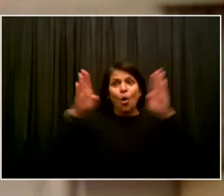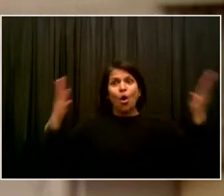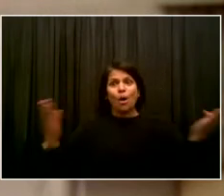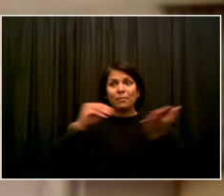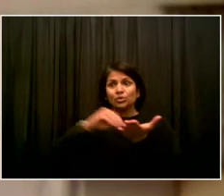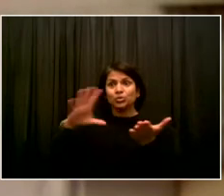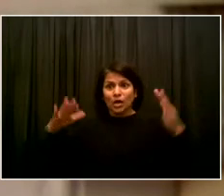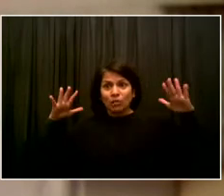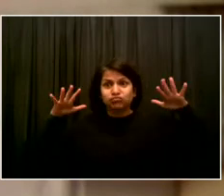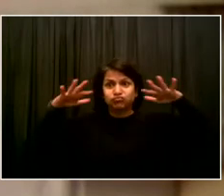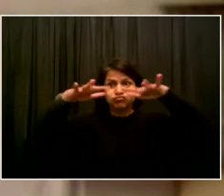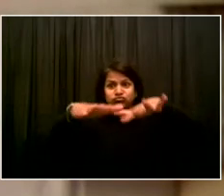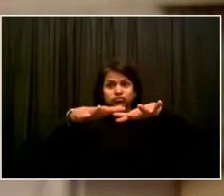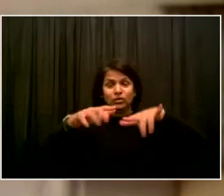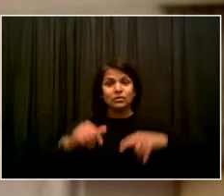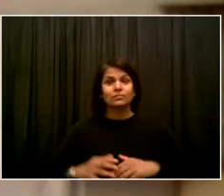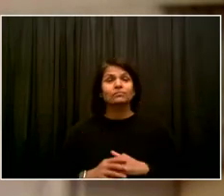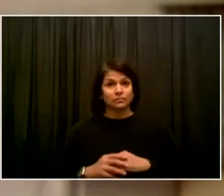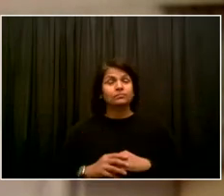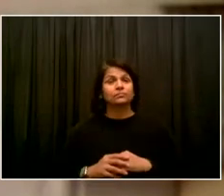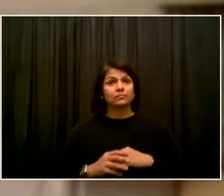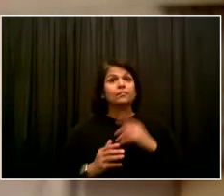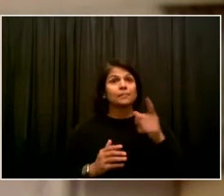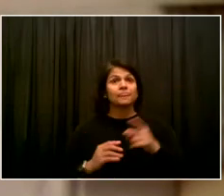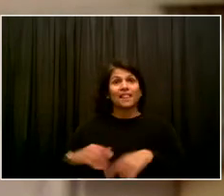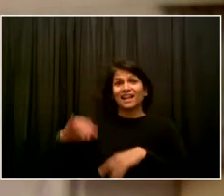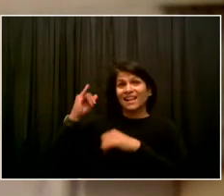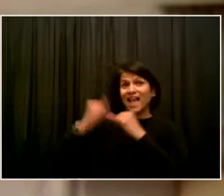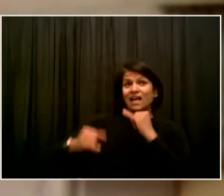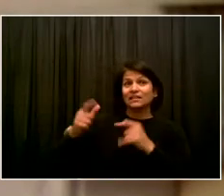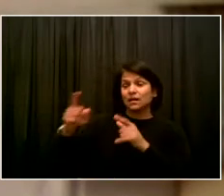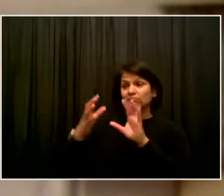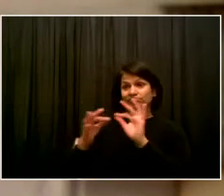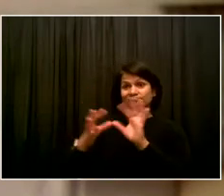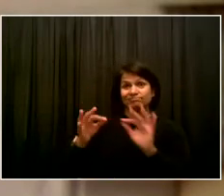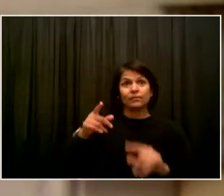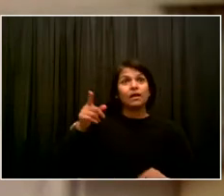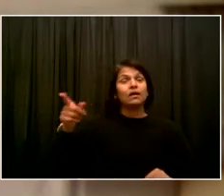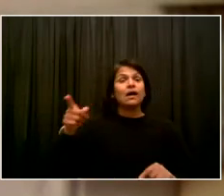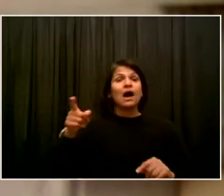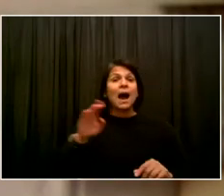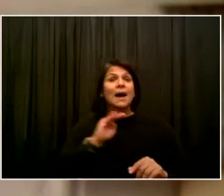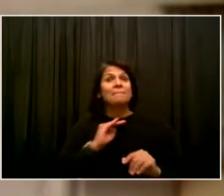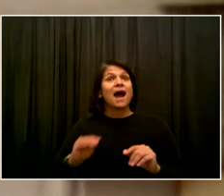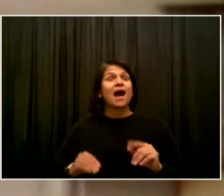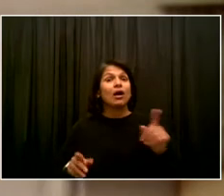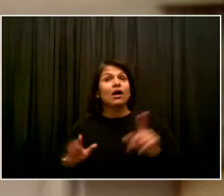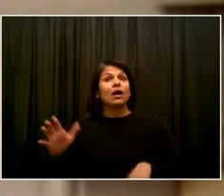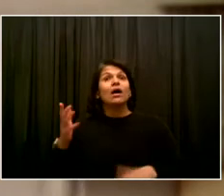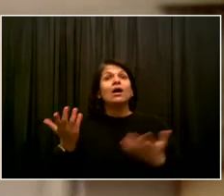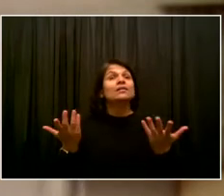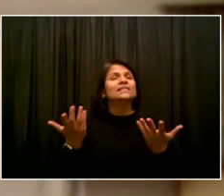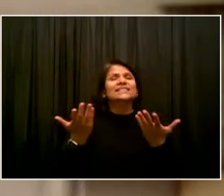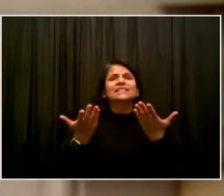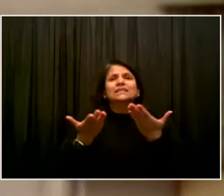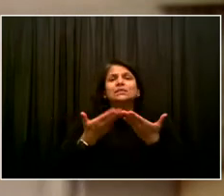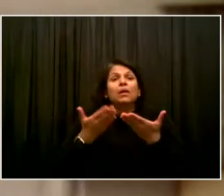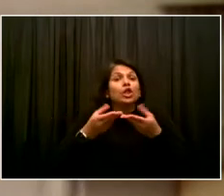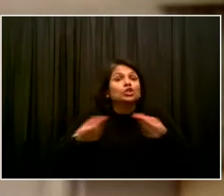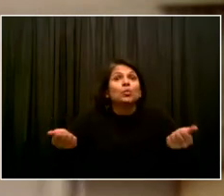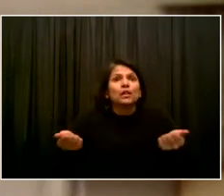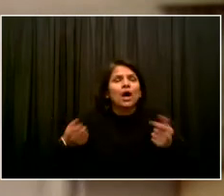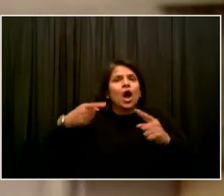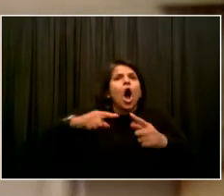Mayor, parents, we could avert all this if every child were vaccinated. We still have time. We literally